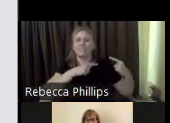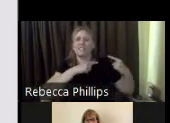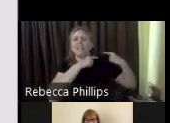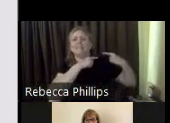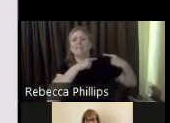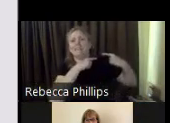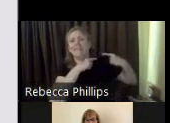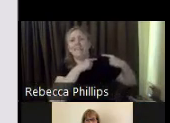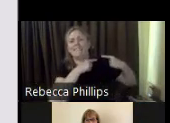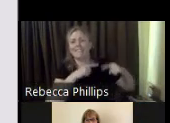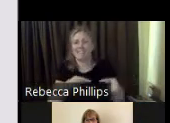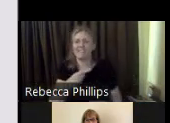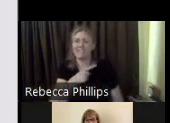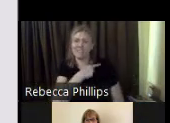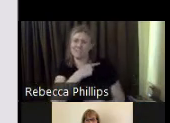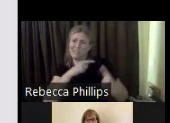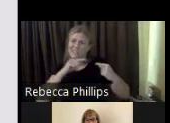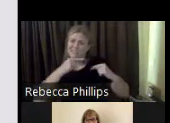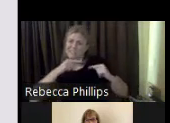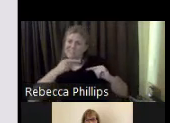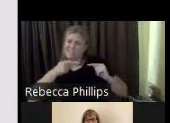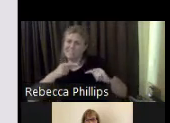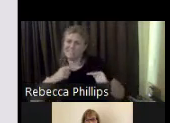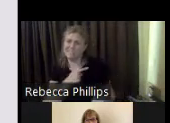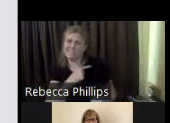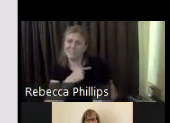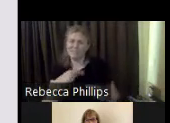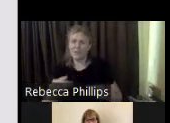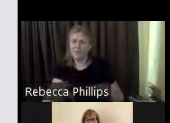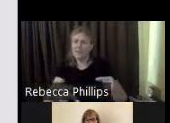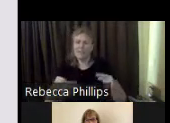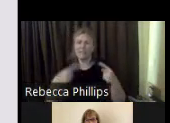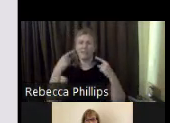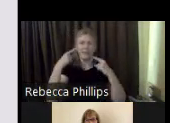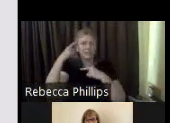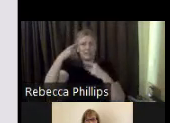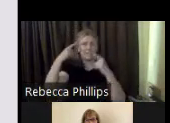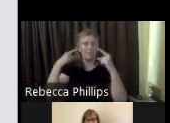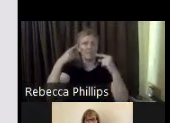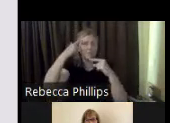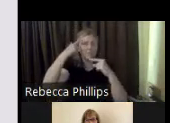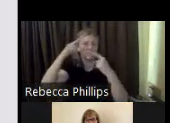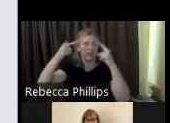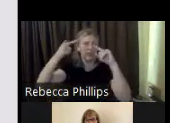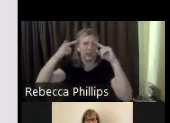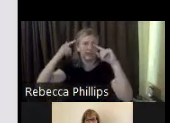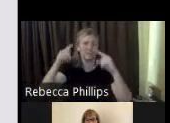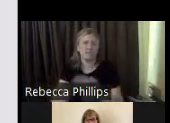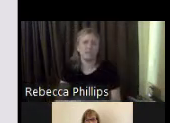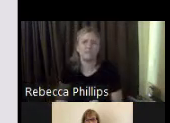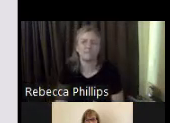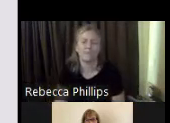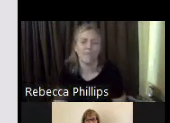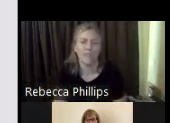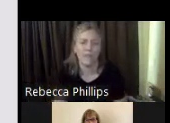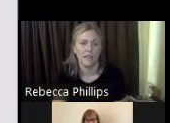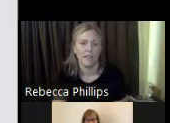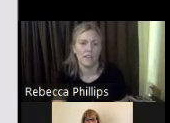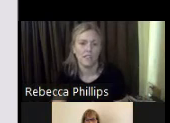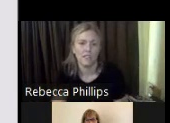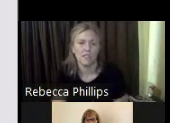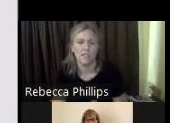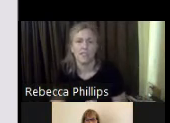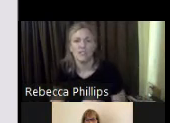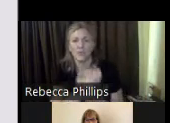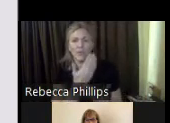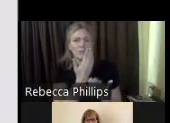if it's like, oh, I can't reach there, you know, you can just be like, so, or knee or any place, you know, you can point to the area and just do it. It